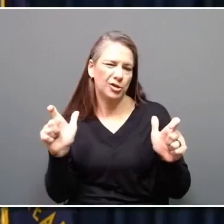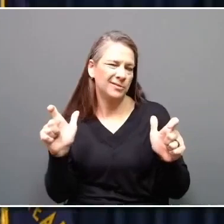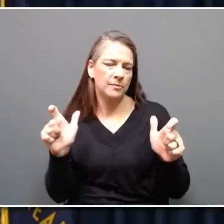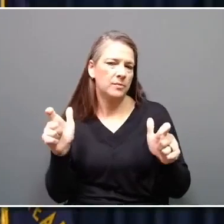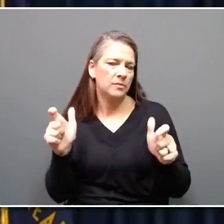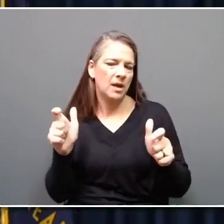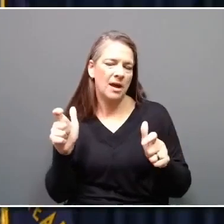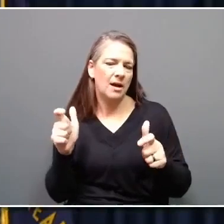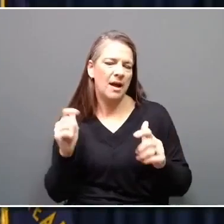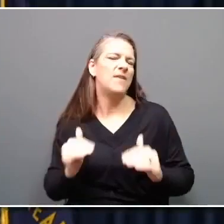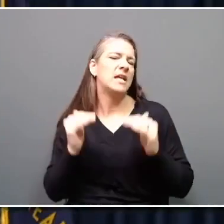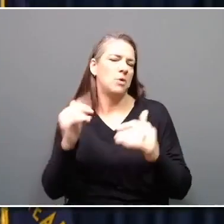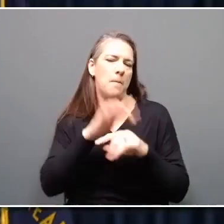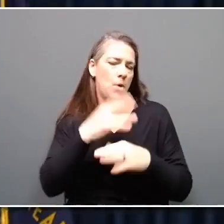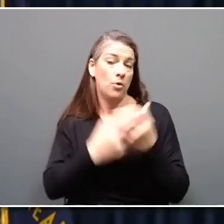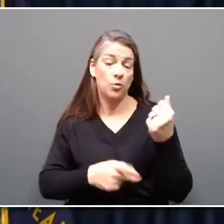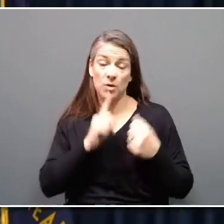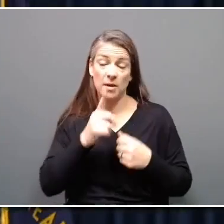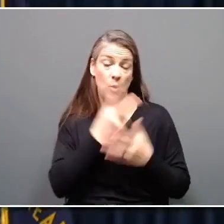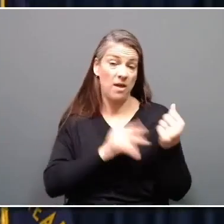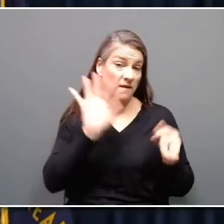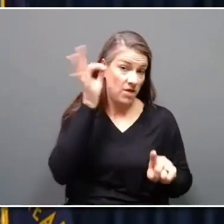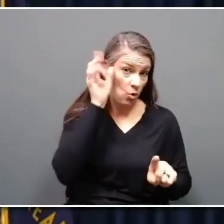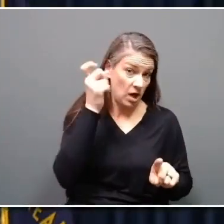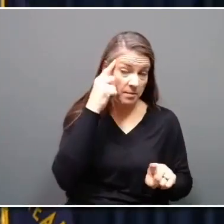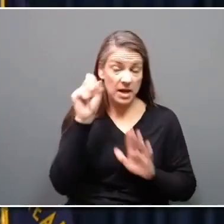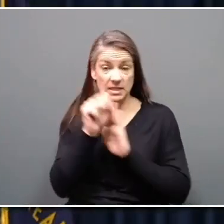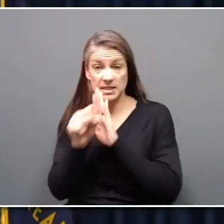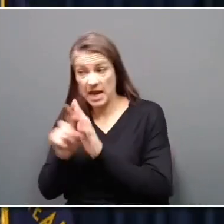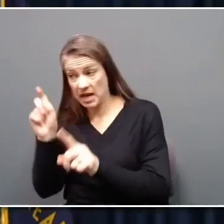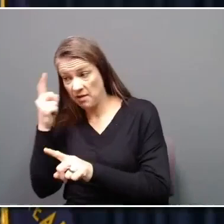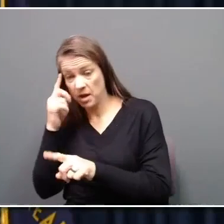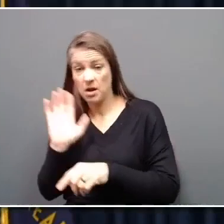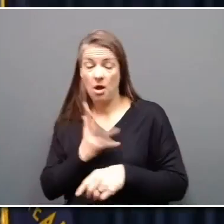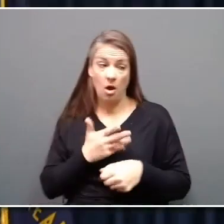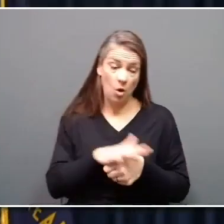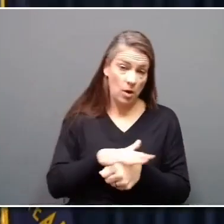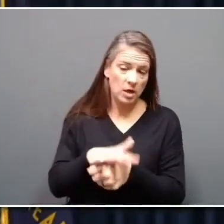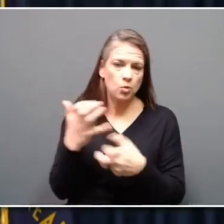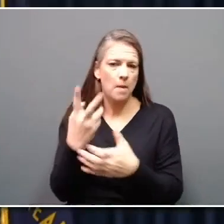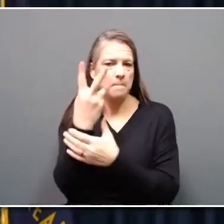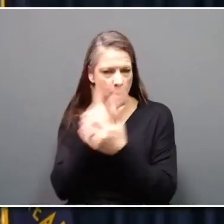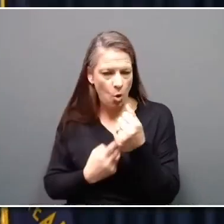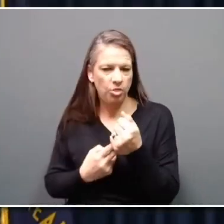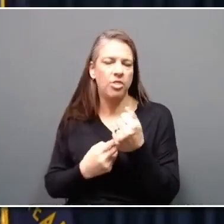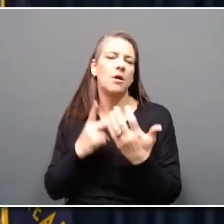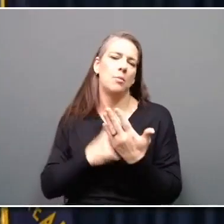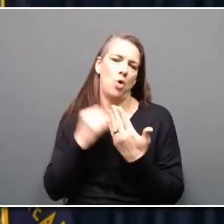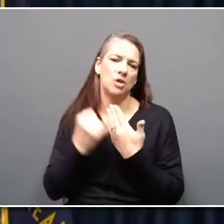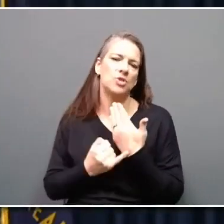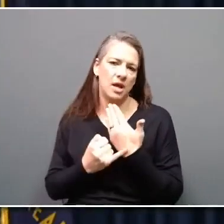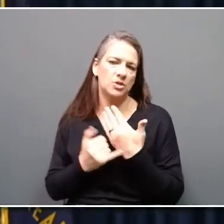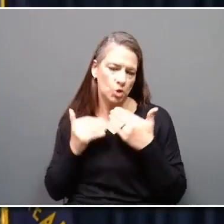You know, because in the end of the day, I think both the federal government and state government and our localities want both of these projects to move